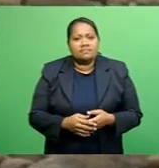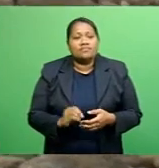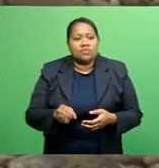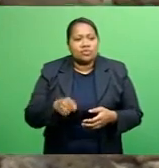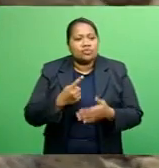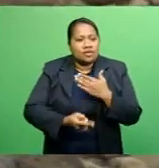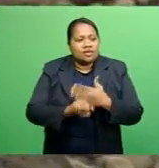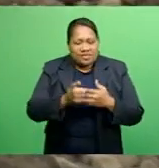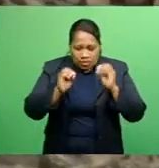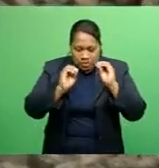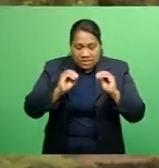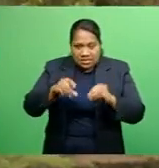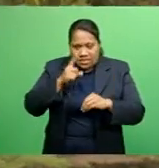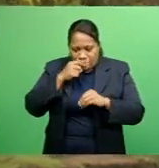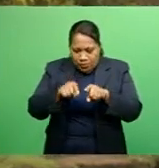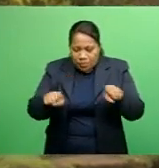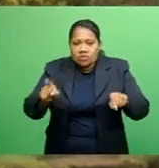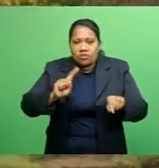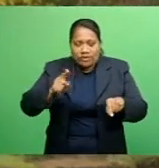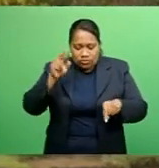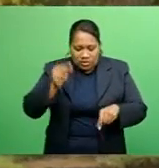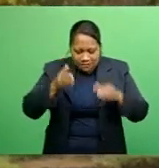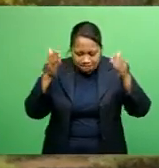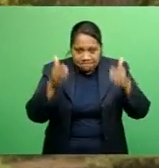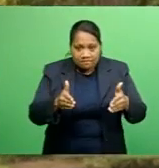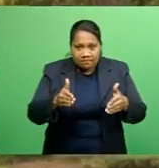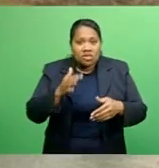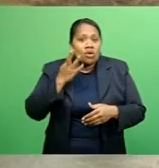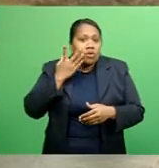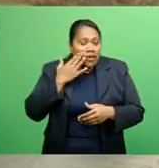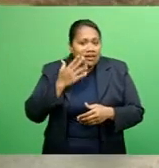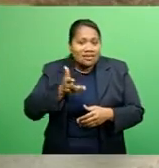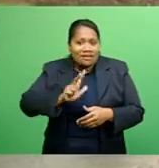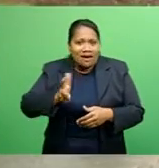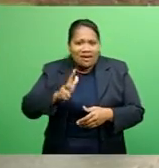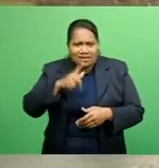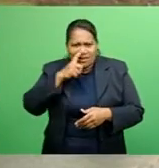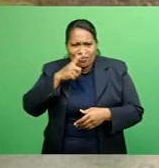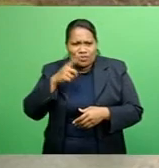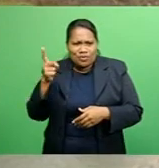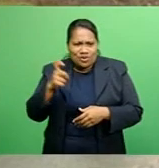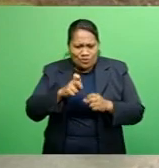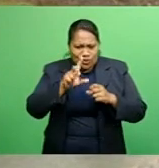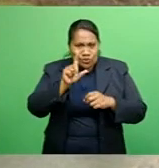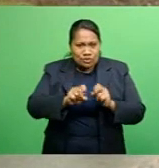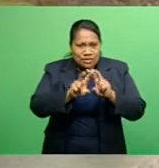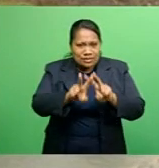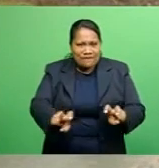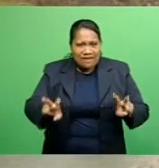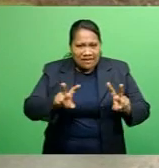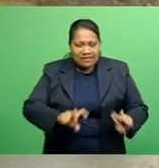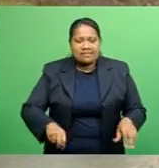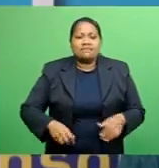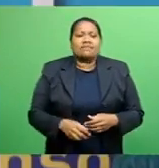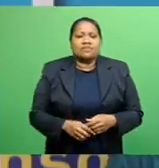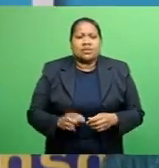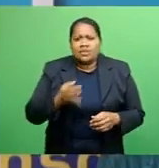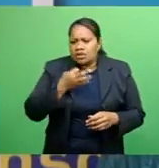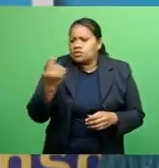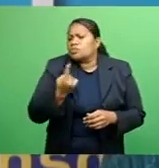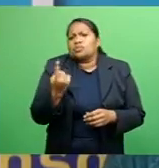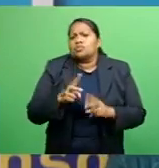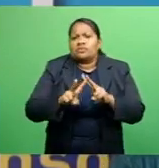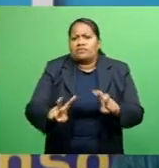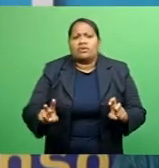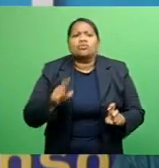educate the public on what they need to focus on when hiring surveyors. So this way we have to tell them, hey, go, who's your surveyor? Who's going to do the